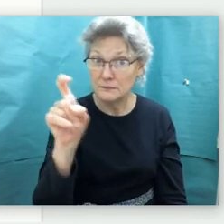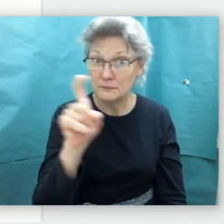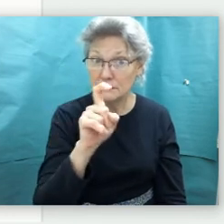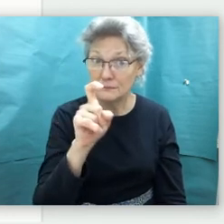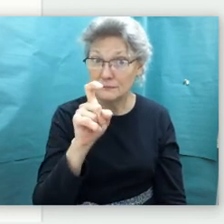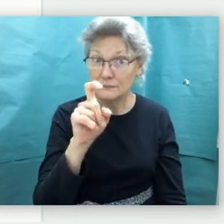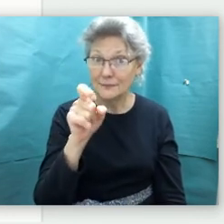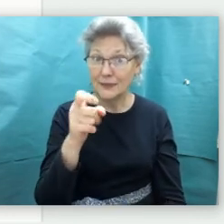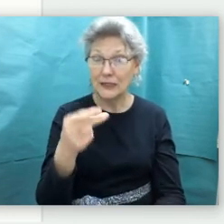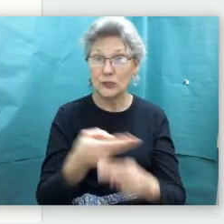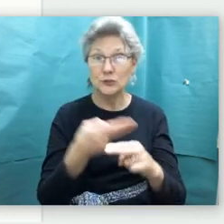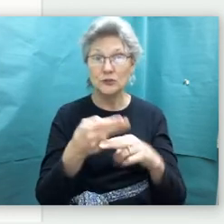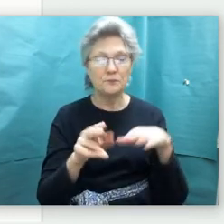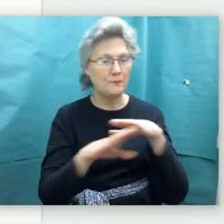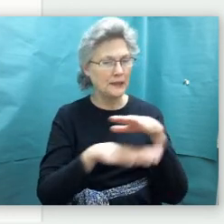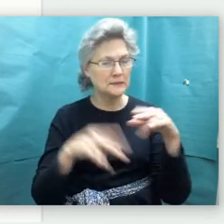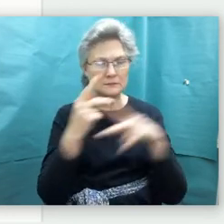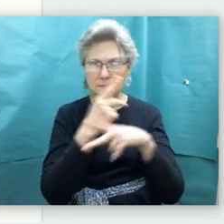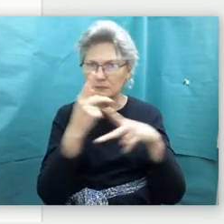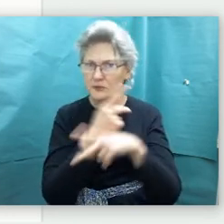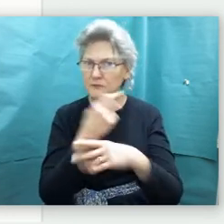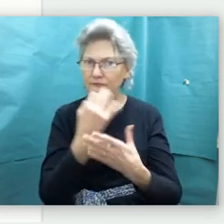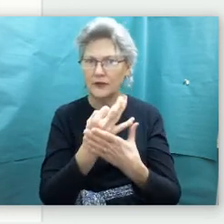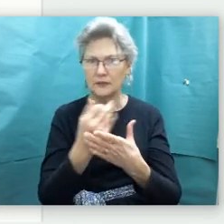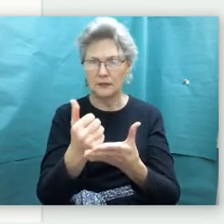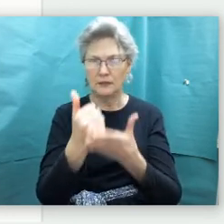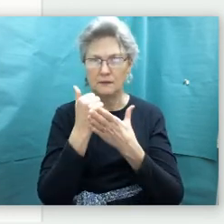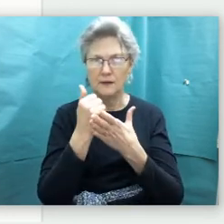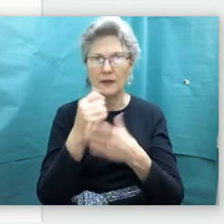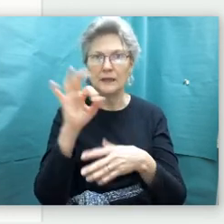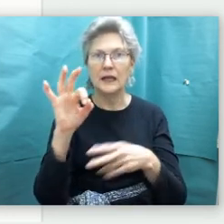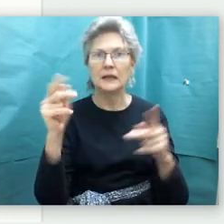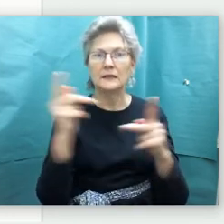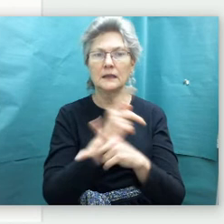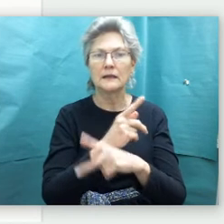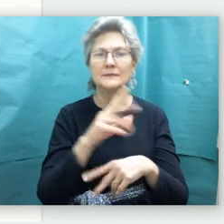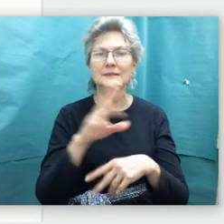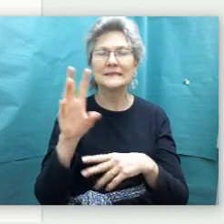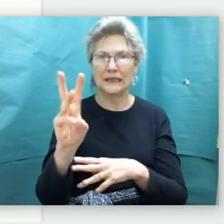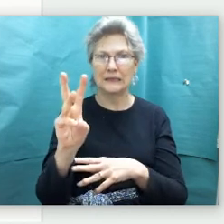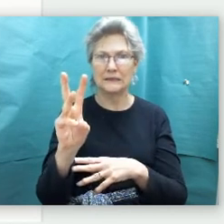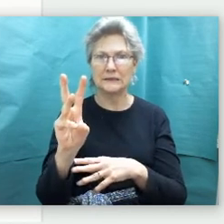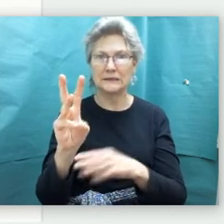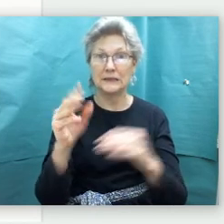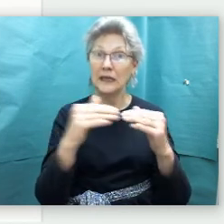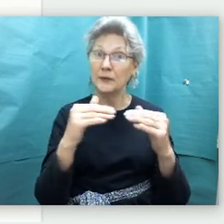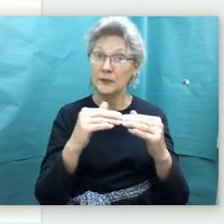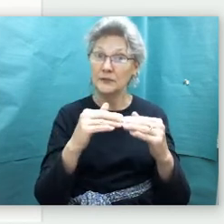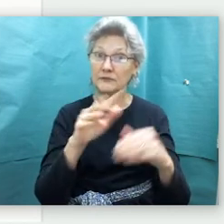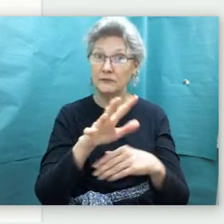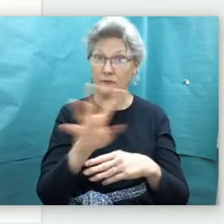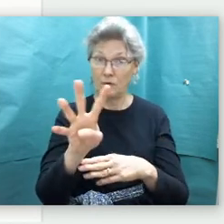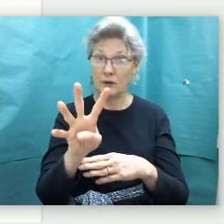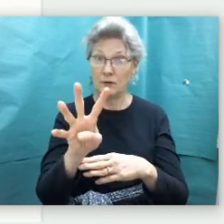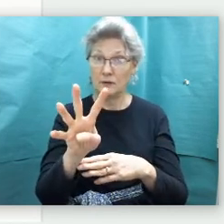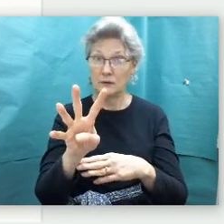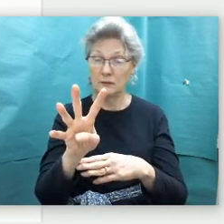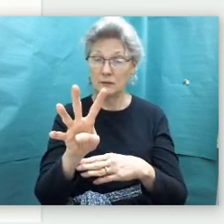Yeah, I can use some basic facts to help me. And I know that 9 times 6 equals